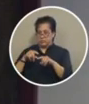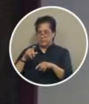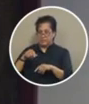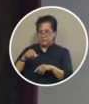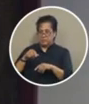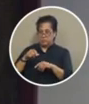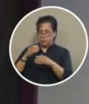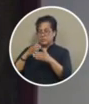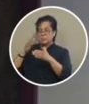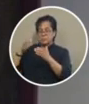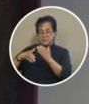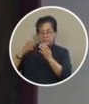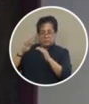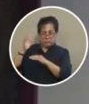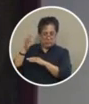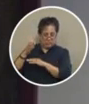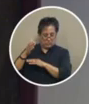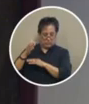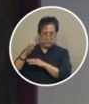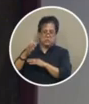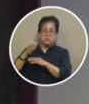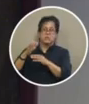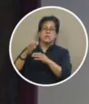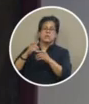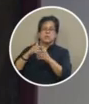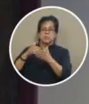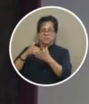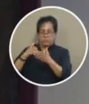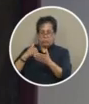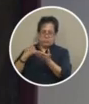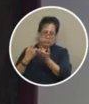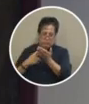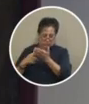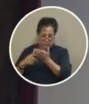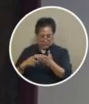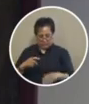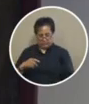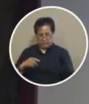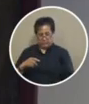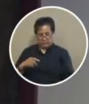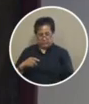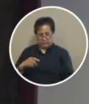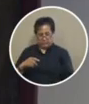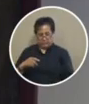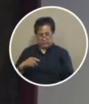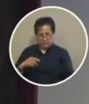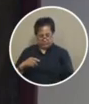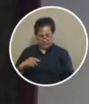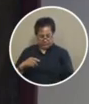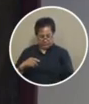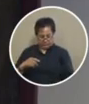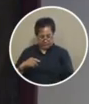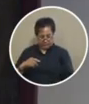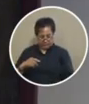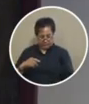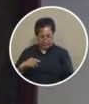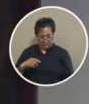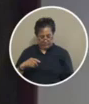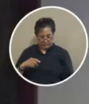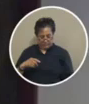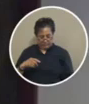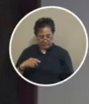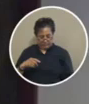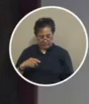need to complete the presentation in its entirety before discussion begins. The first item